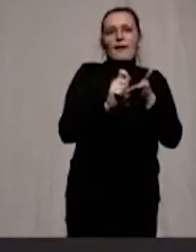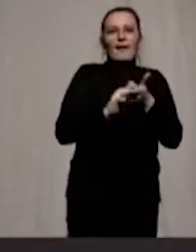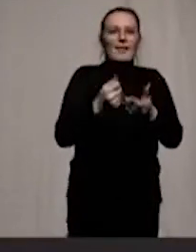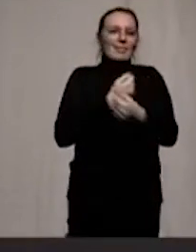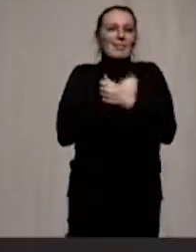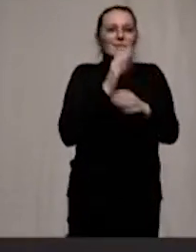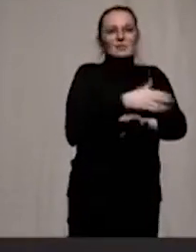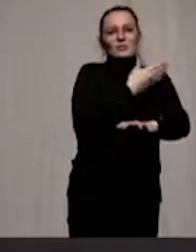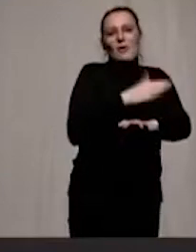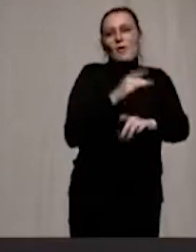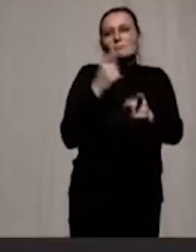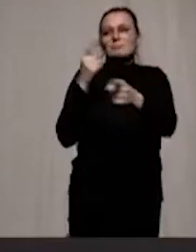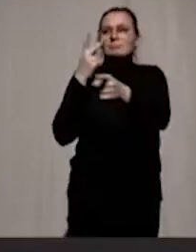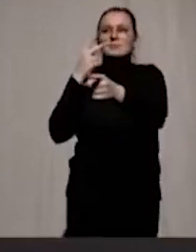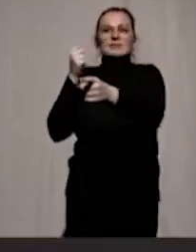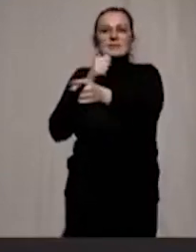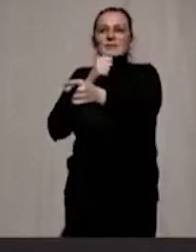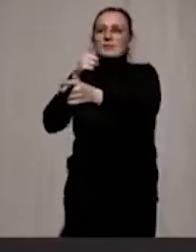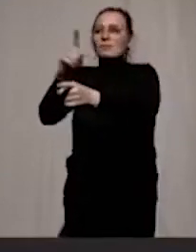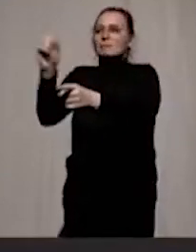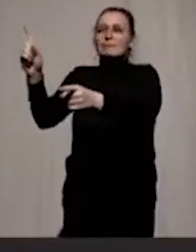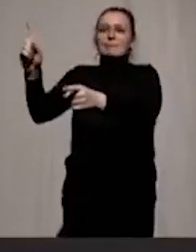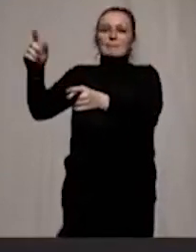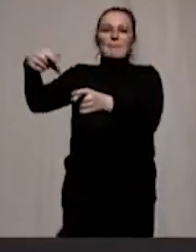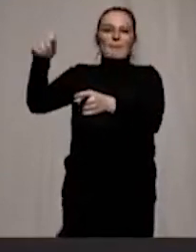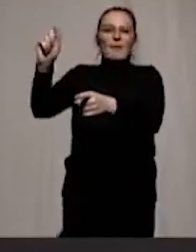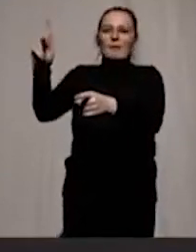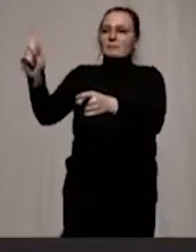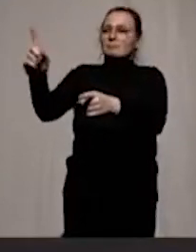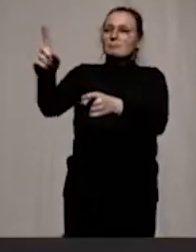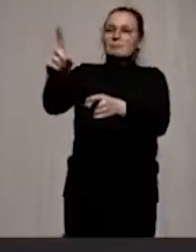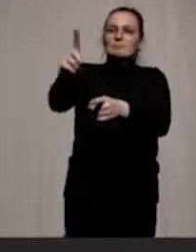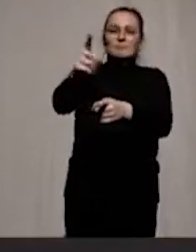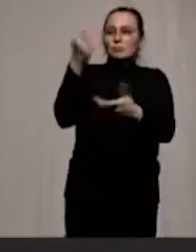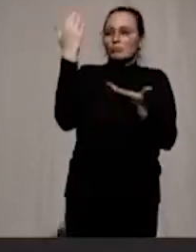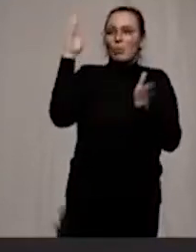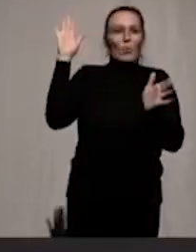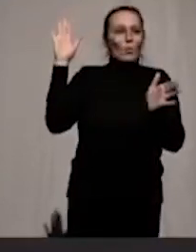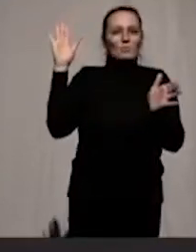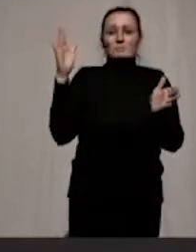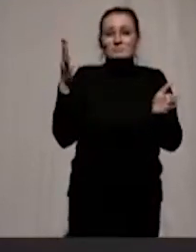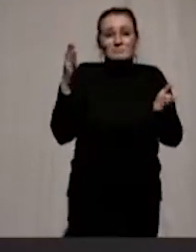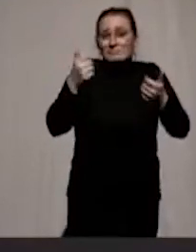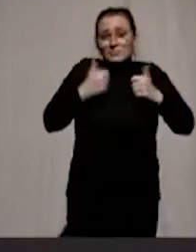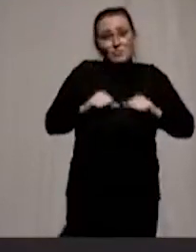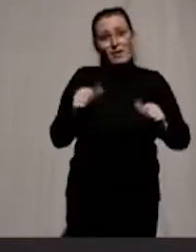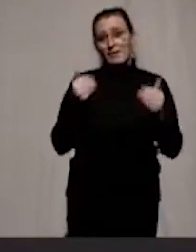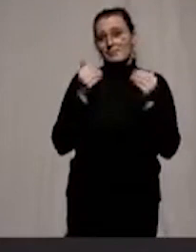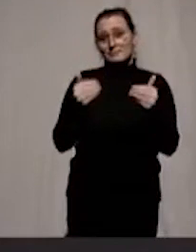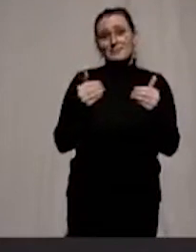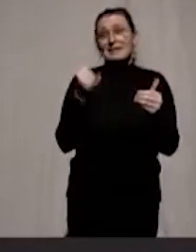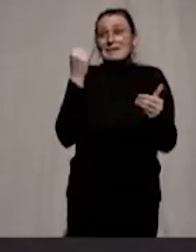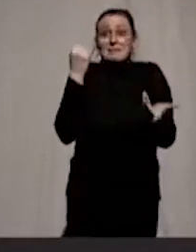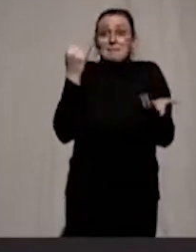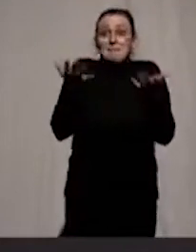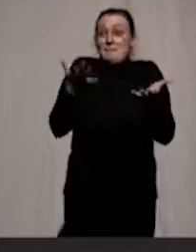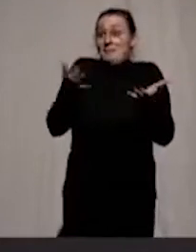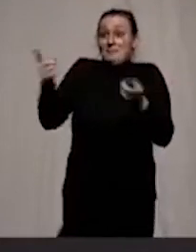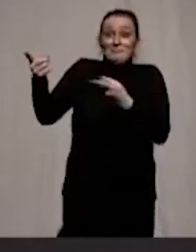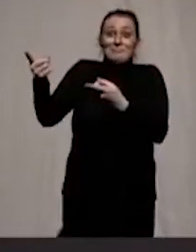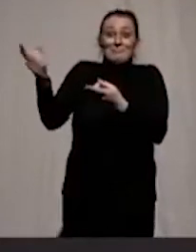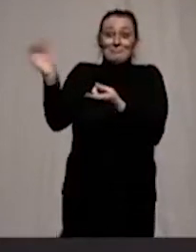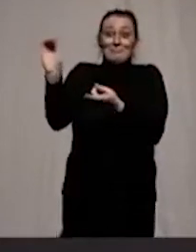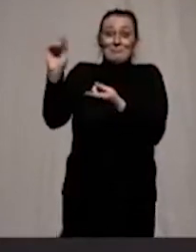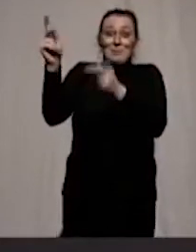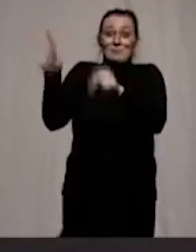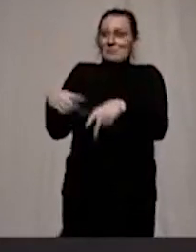write a whole letter to her, and write about how you saw, even if she's a fake person, even if you never actually saw a person in the park, even if you never went to the park that day,